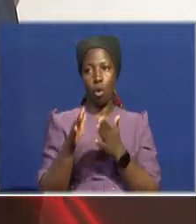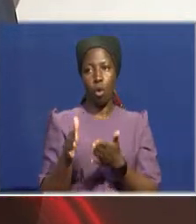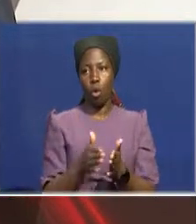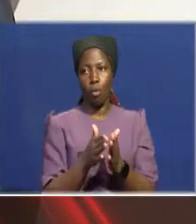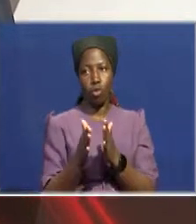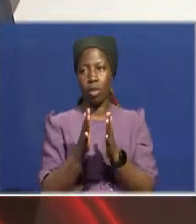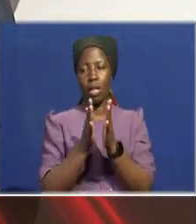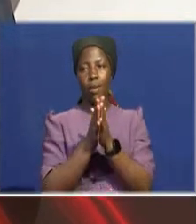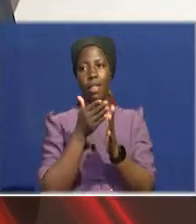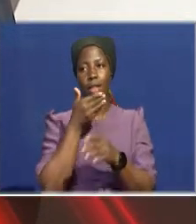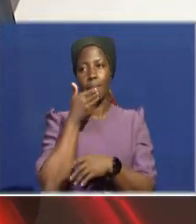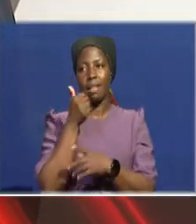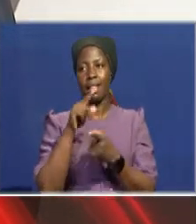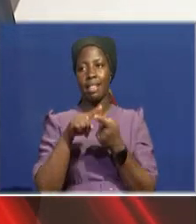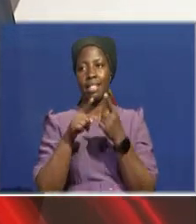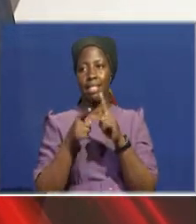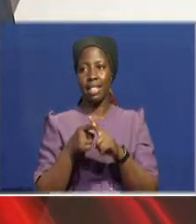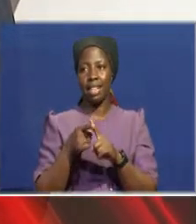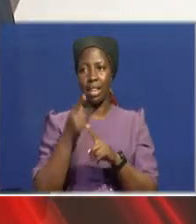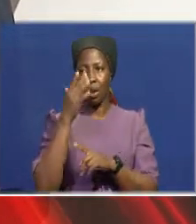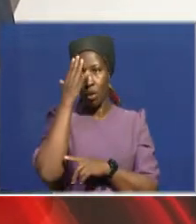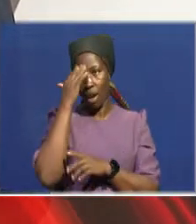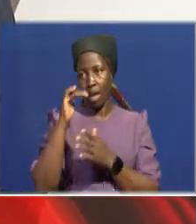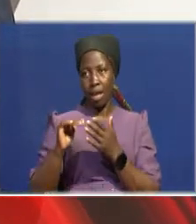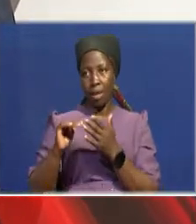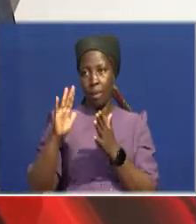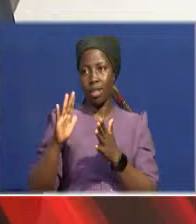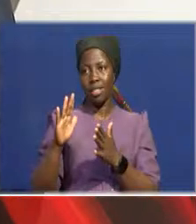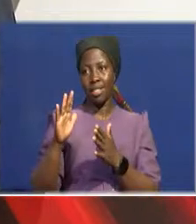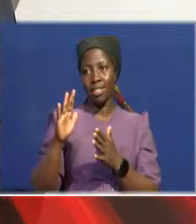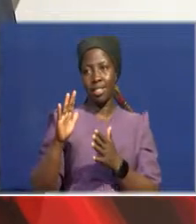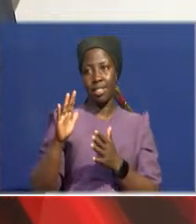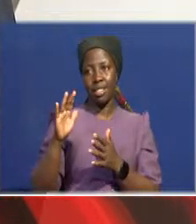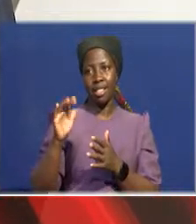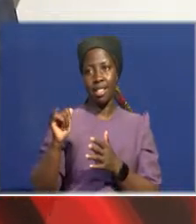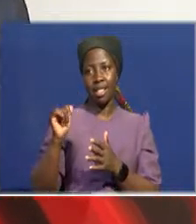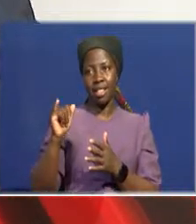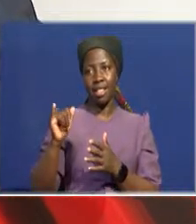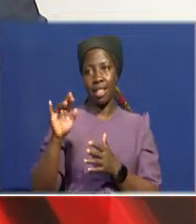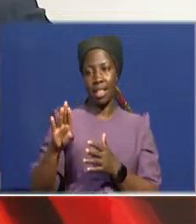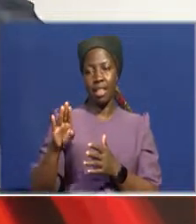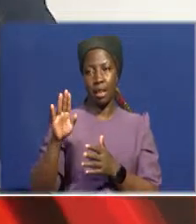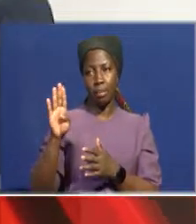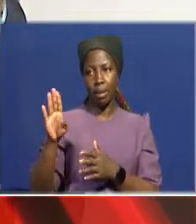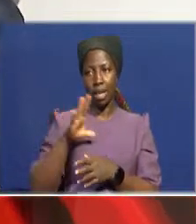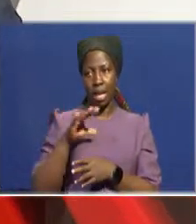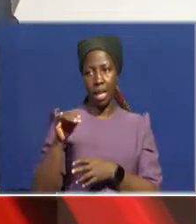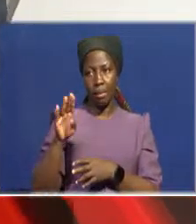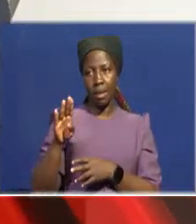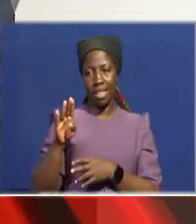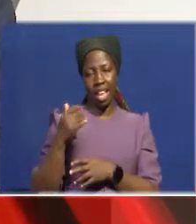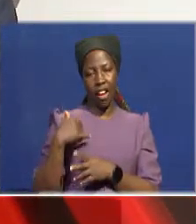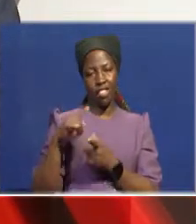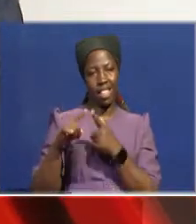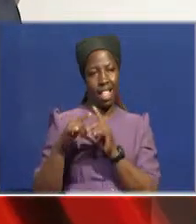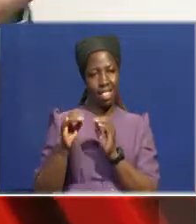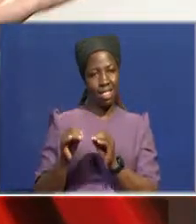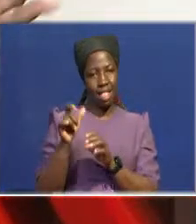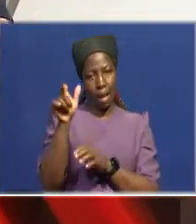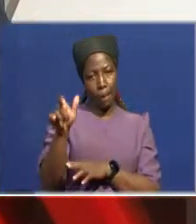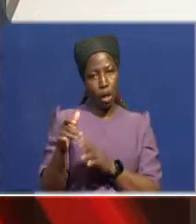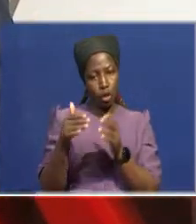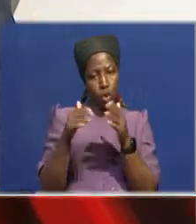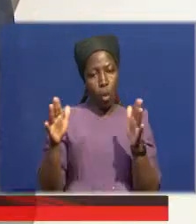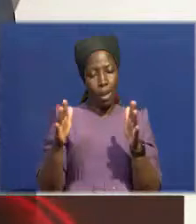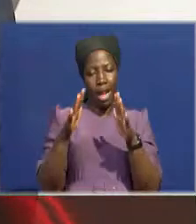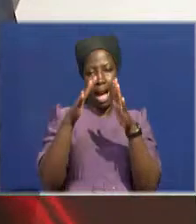standards, because the, most Airbnbs don't have standards. It's just somebody opening up a house and letting